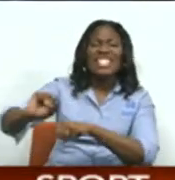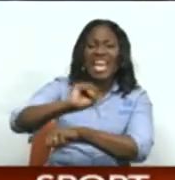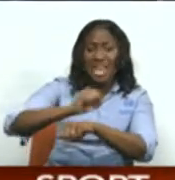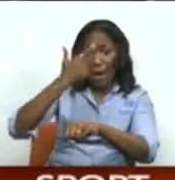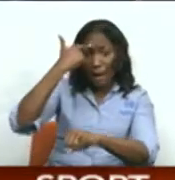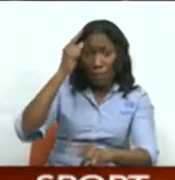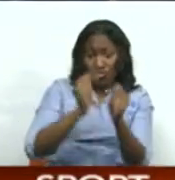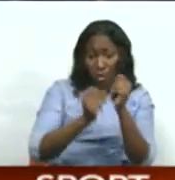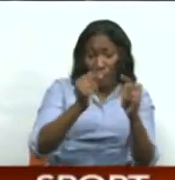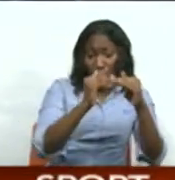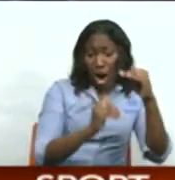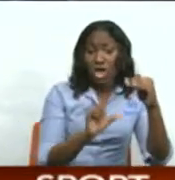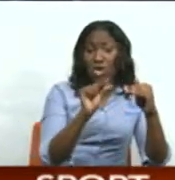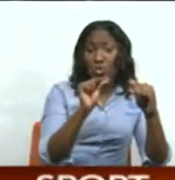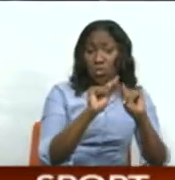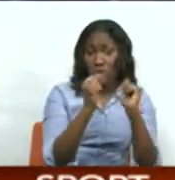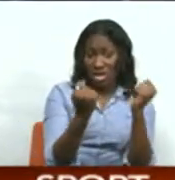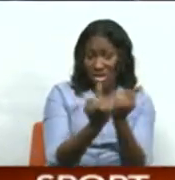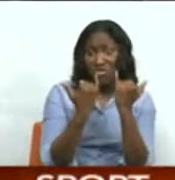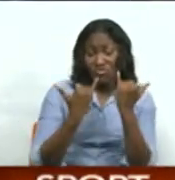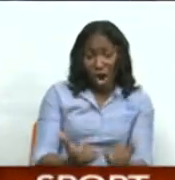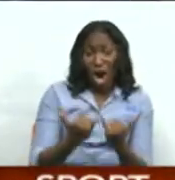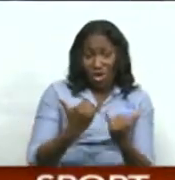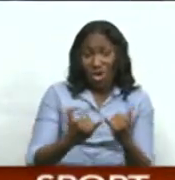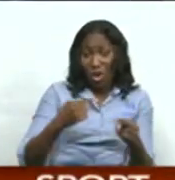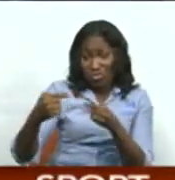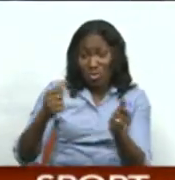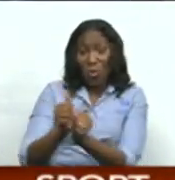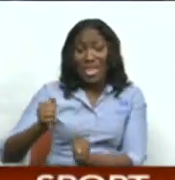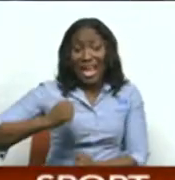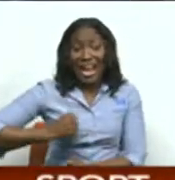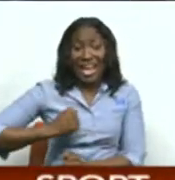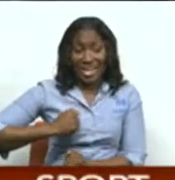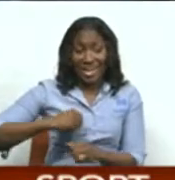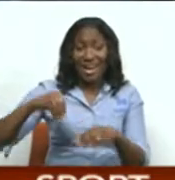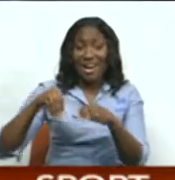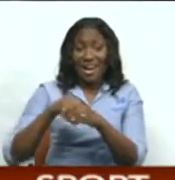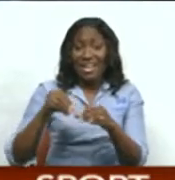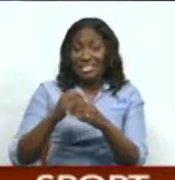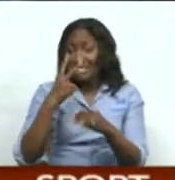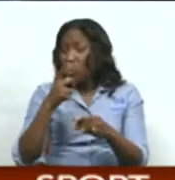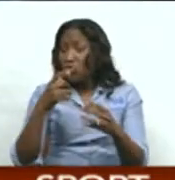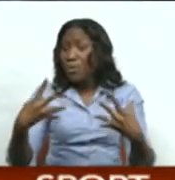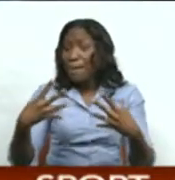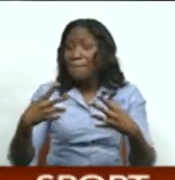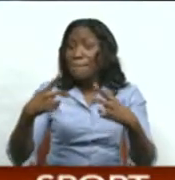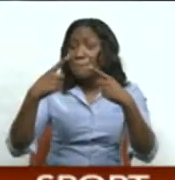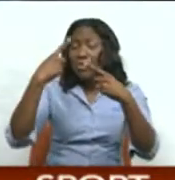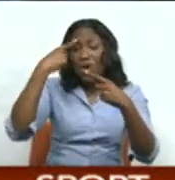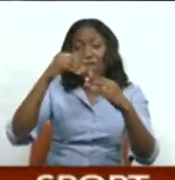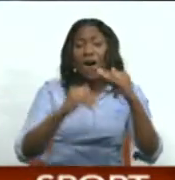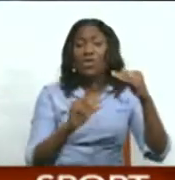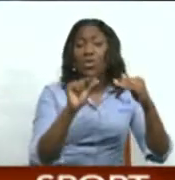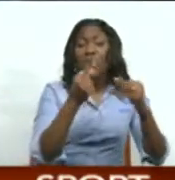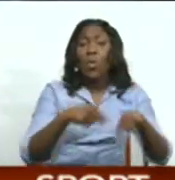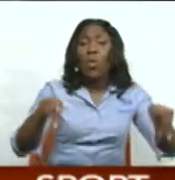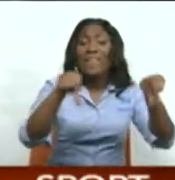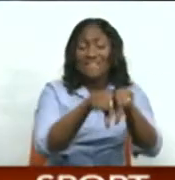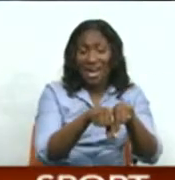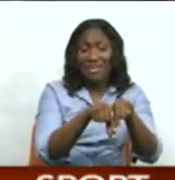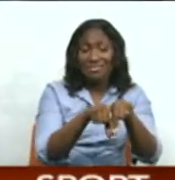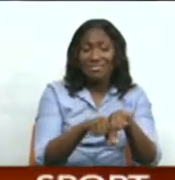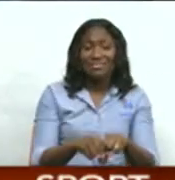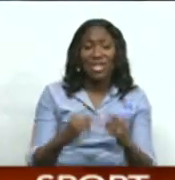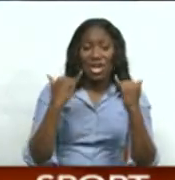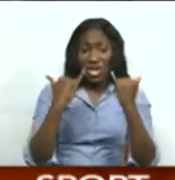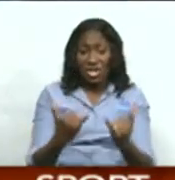Tobago's under-20 Soccer Warriors are currently taking on Canada in a Group D deciding match in the CONCACAF under-20 qualifiers. The